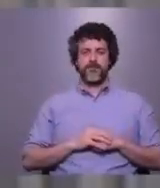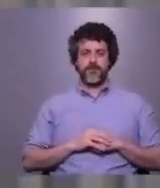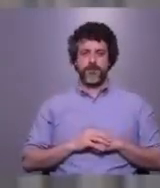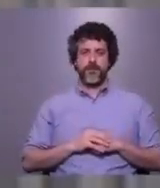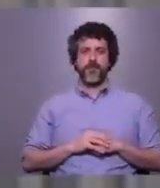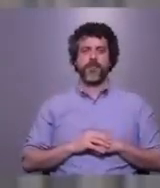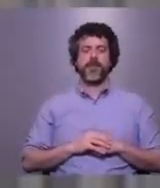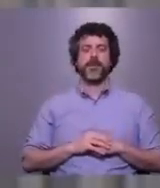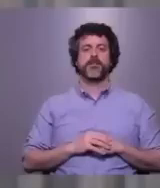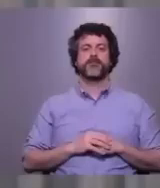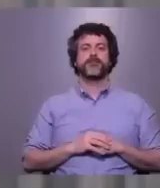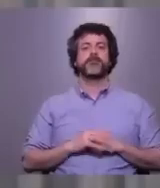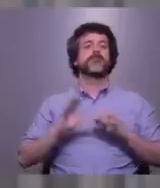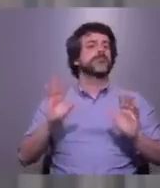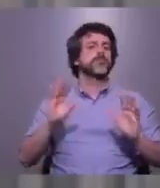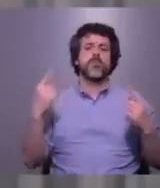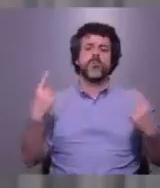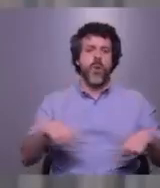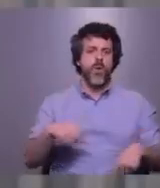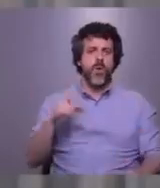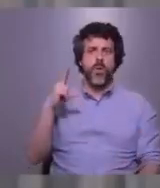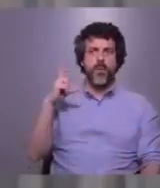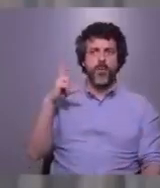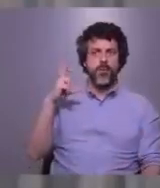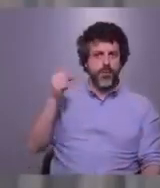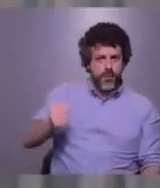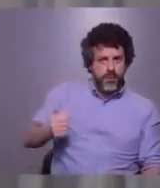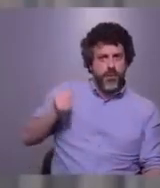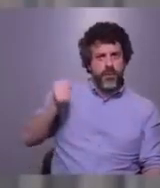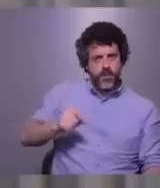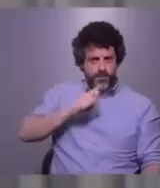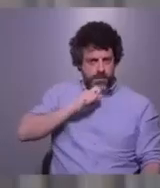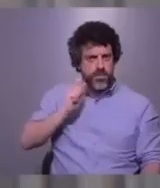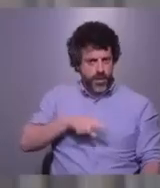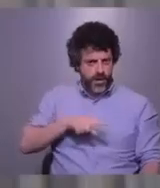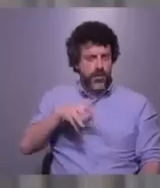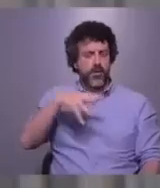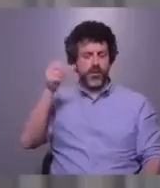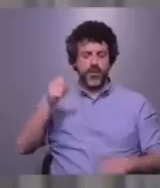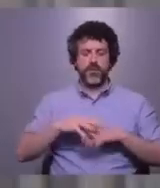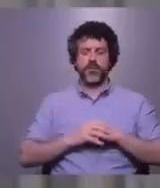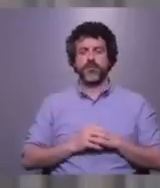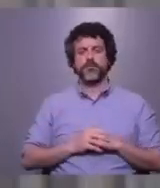journey but a walking stick,